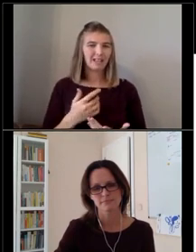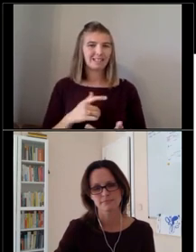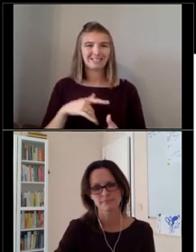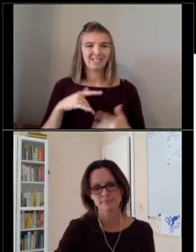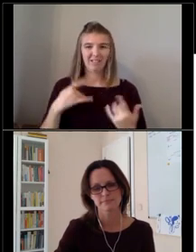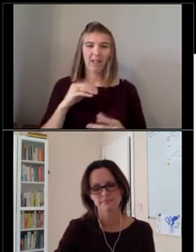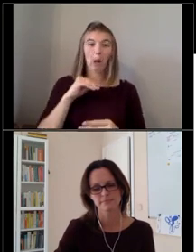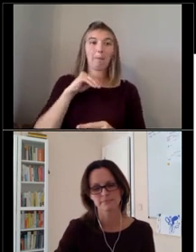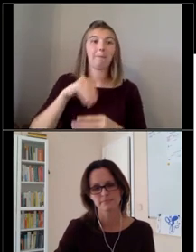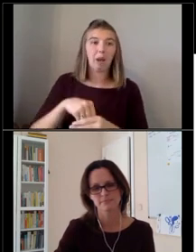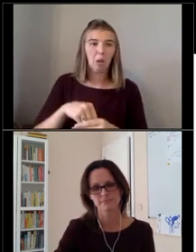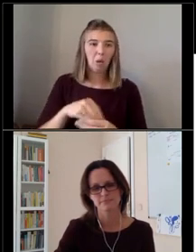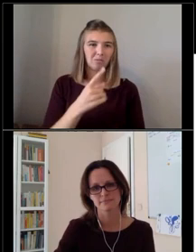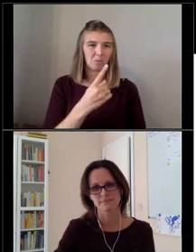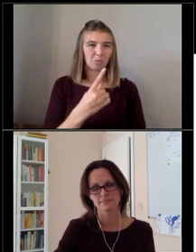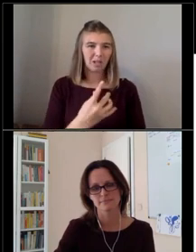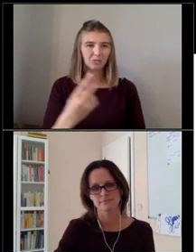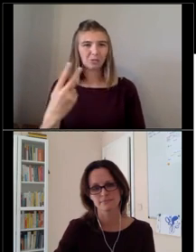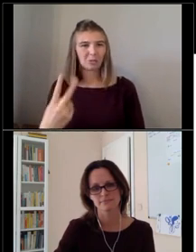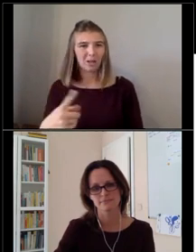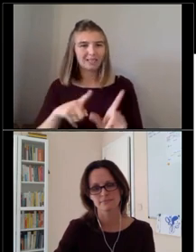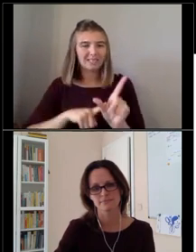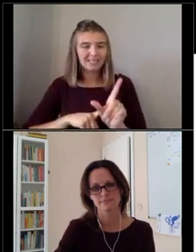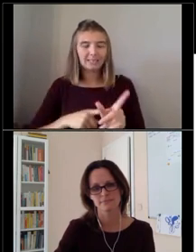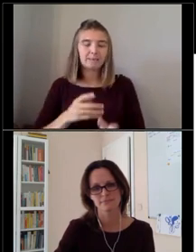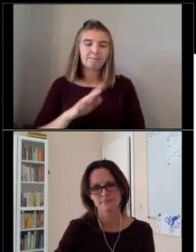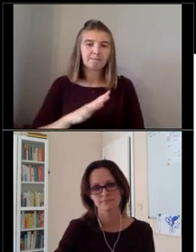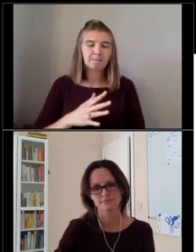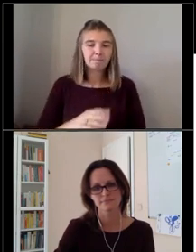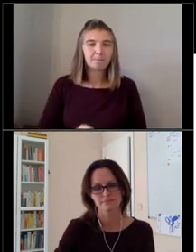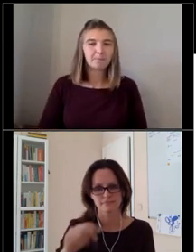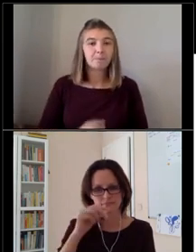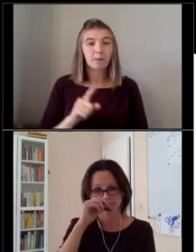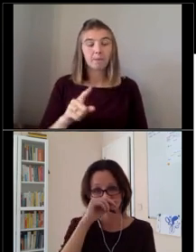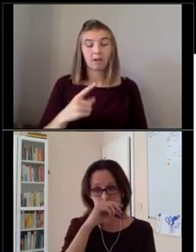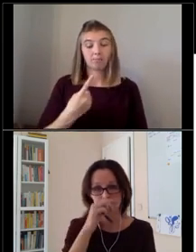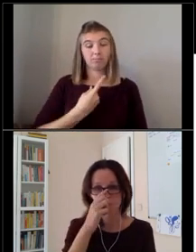belonging. But what we have found quite